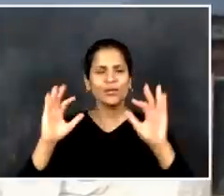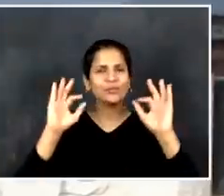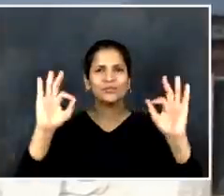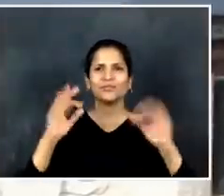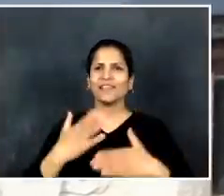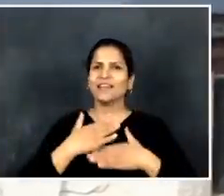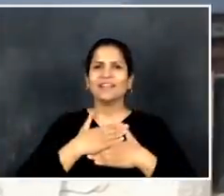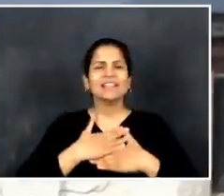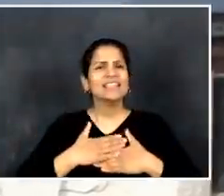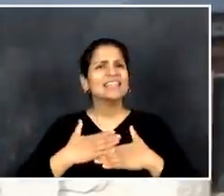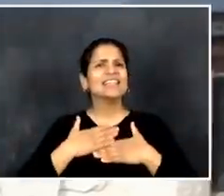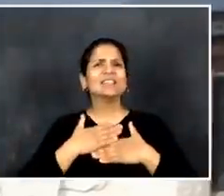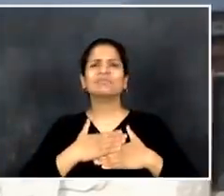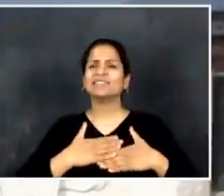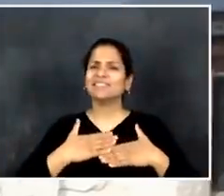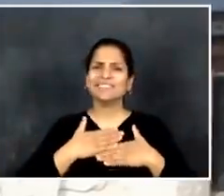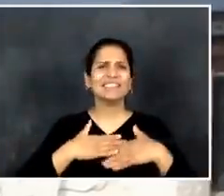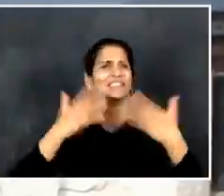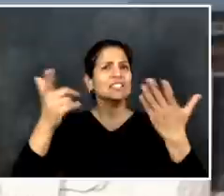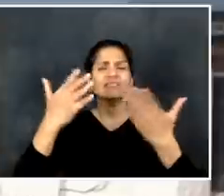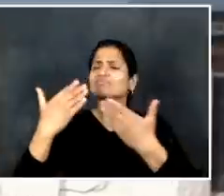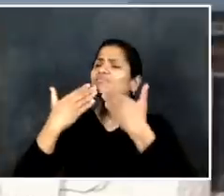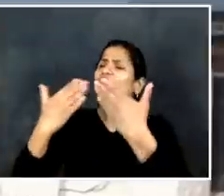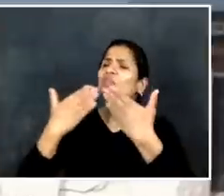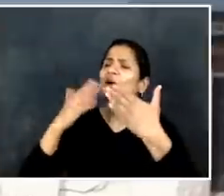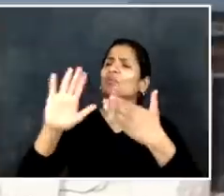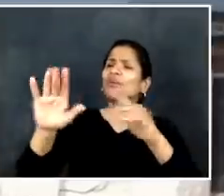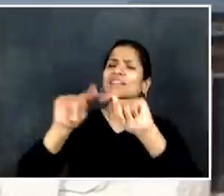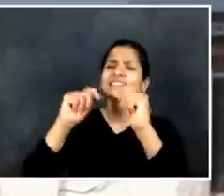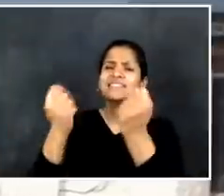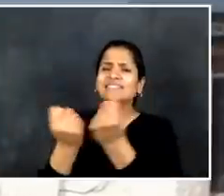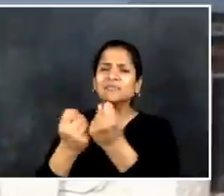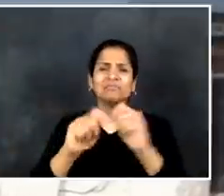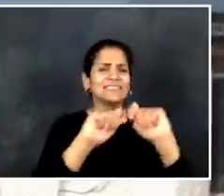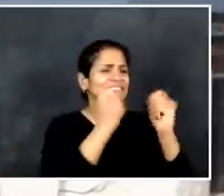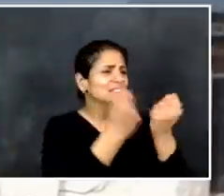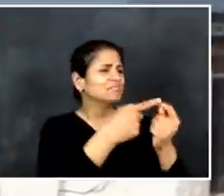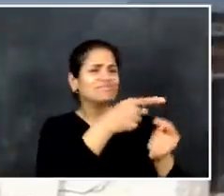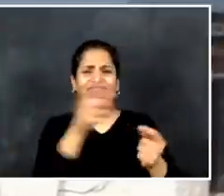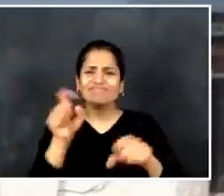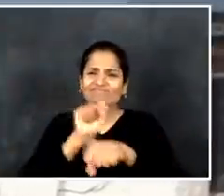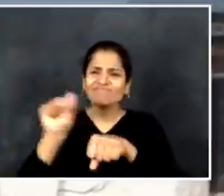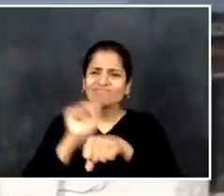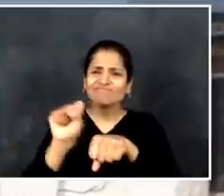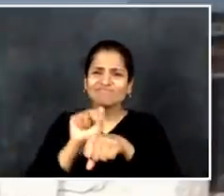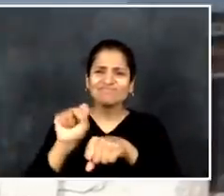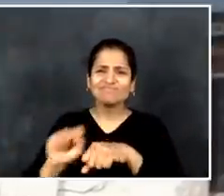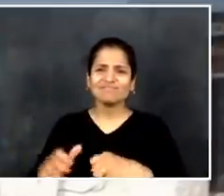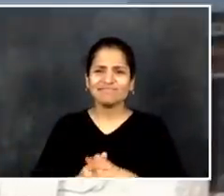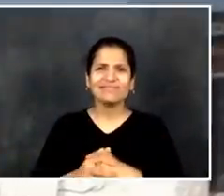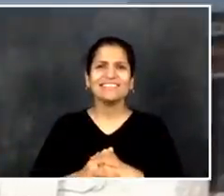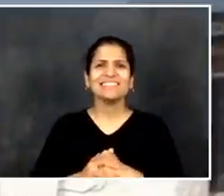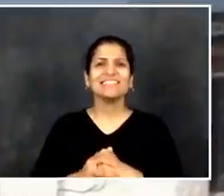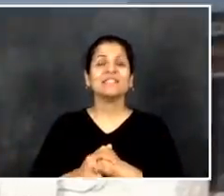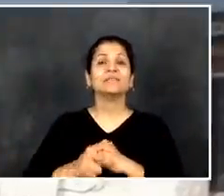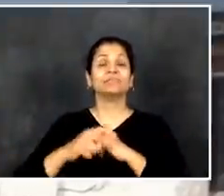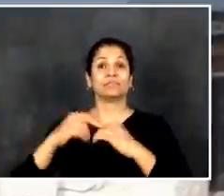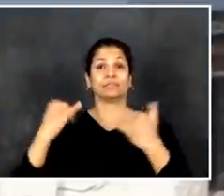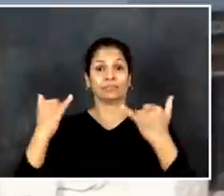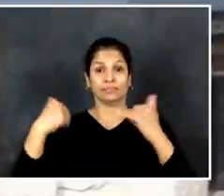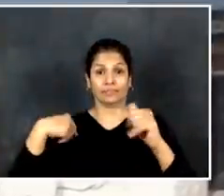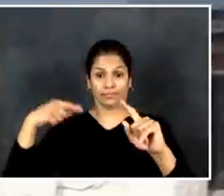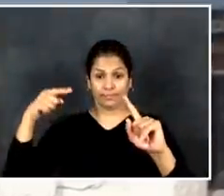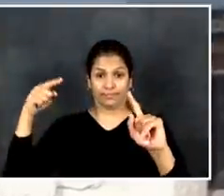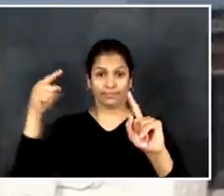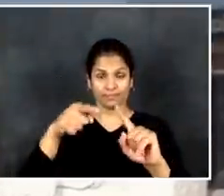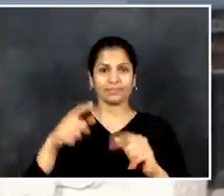an extraordinary group effort. So the fact is, to the point James made, that I was on a number of